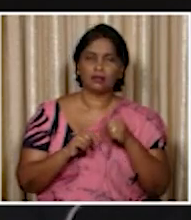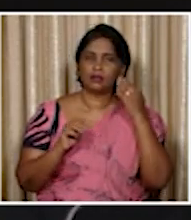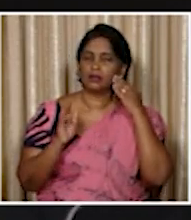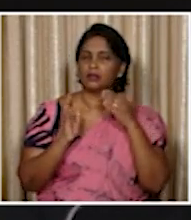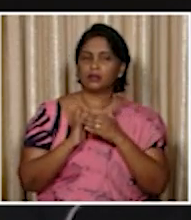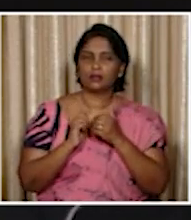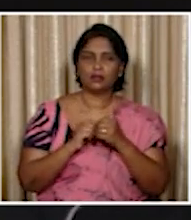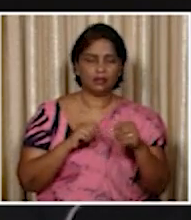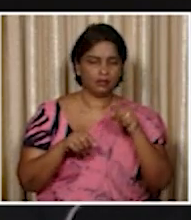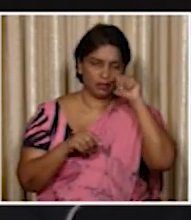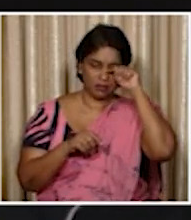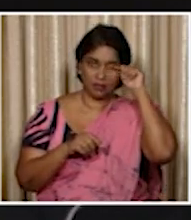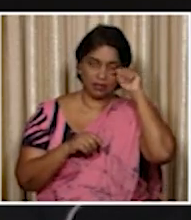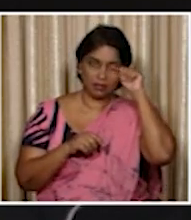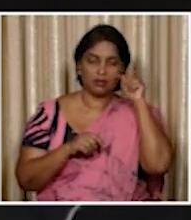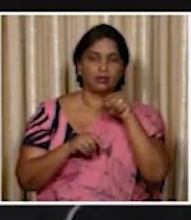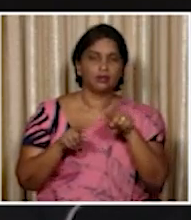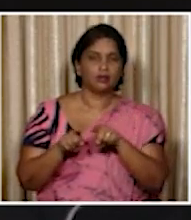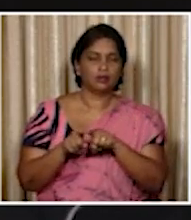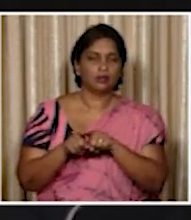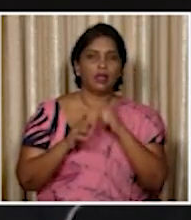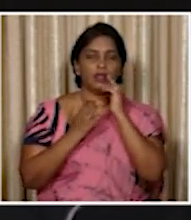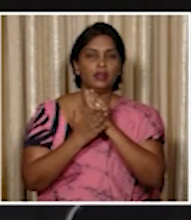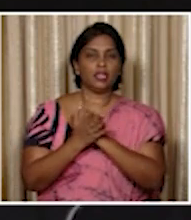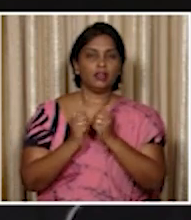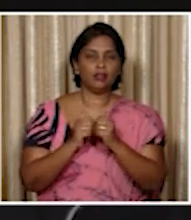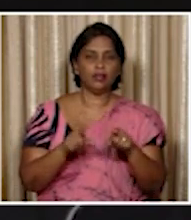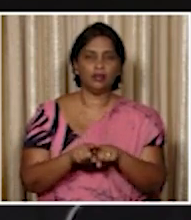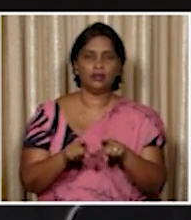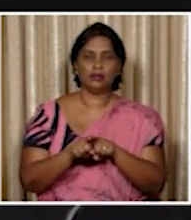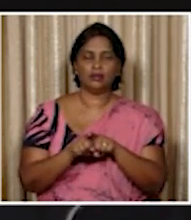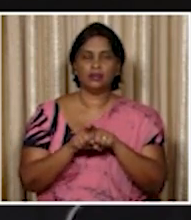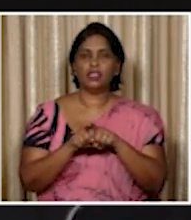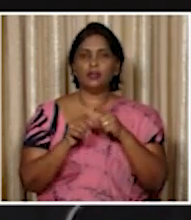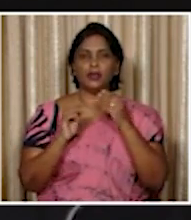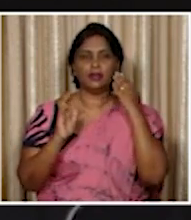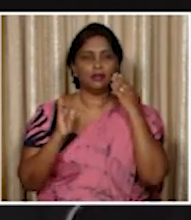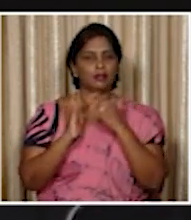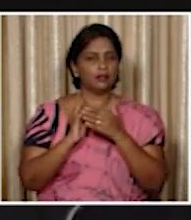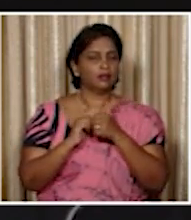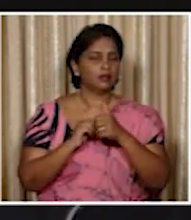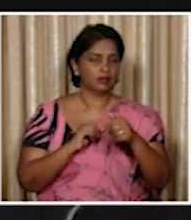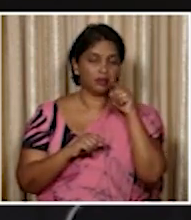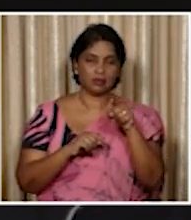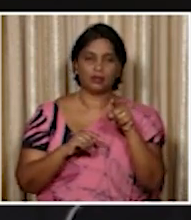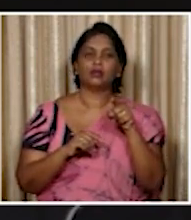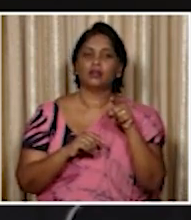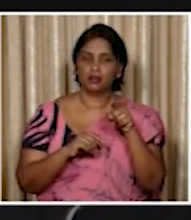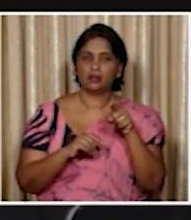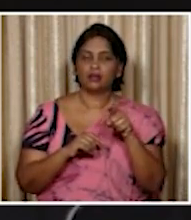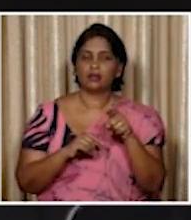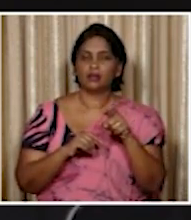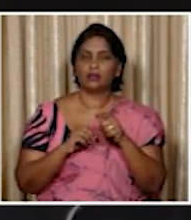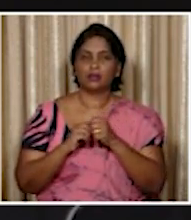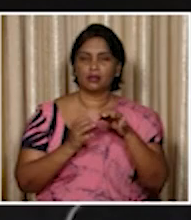been in conformity with the Supreme Court's decision, and therefore the Cabinet has already decided to move amendments. And this is the